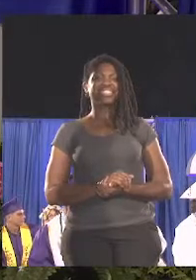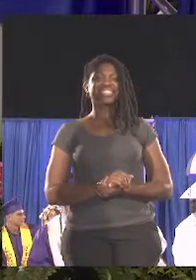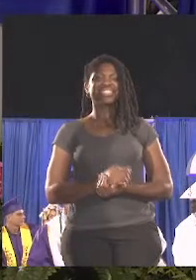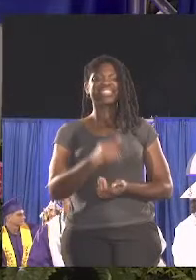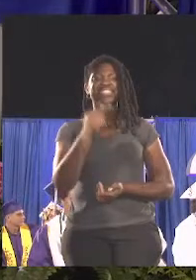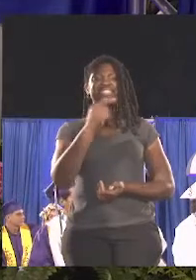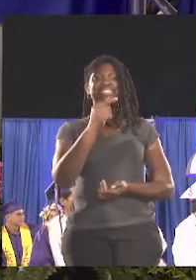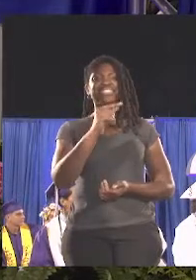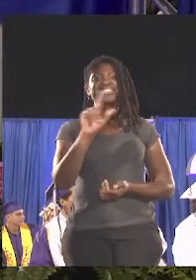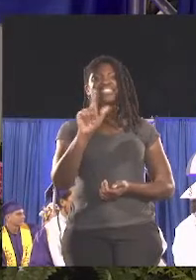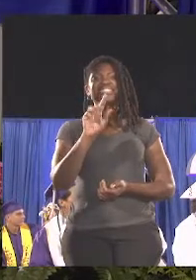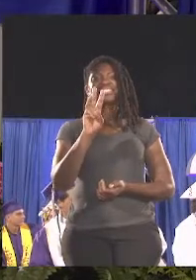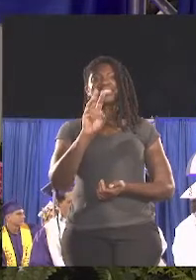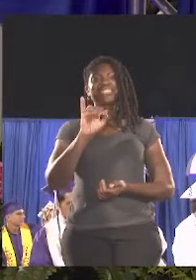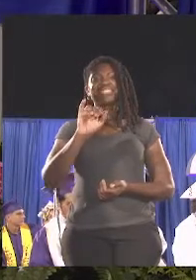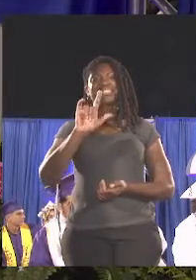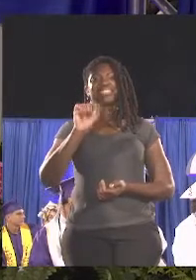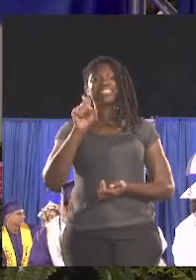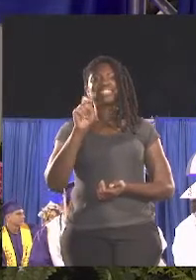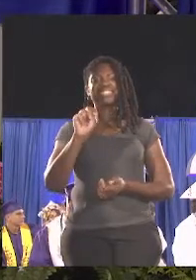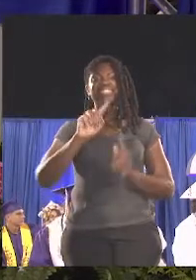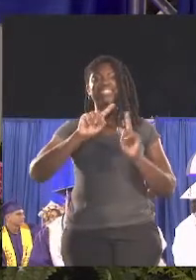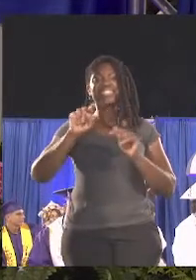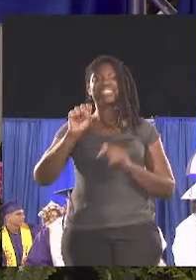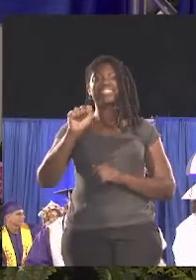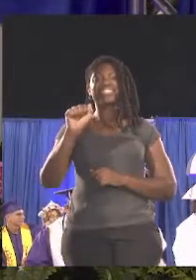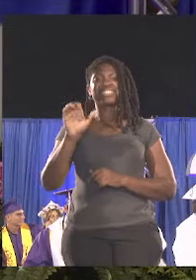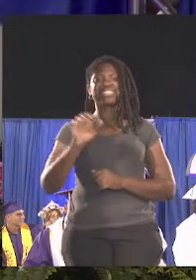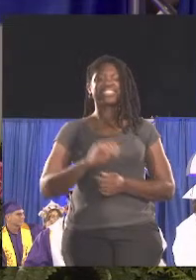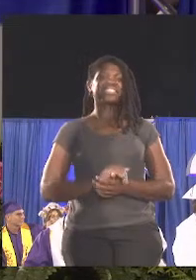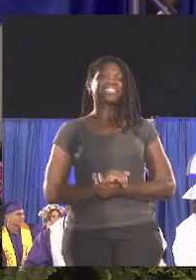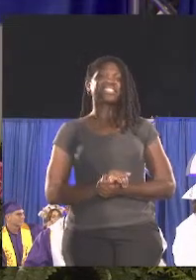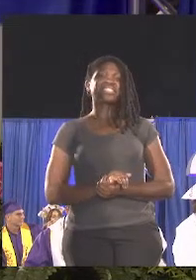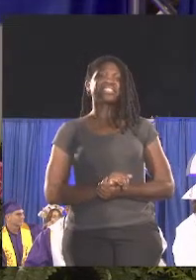Gracie Lynn Wilson, San Antonio College.